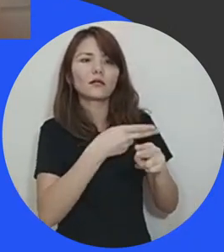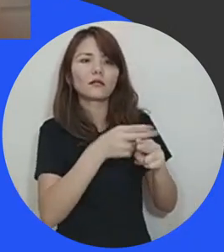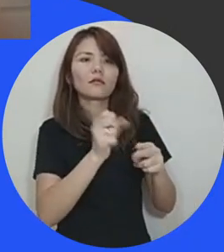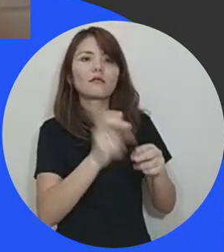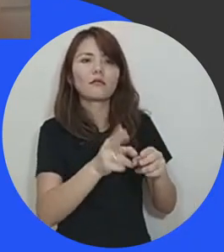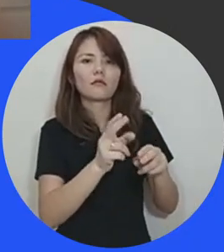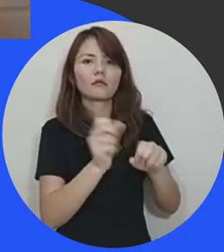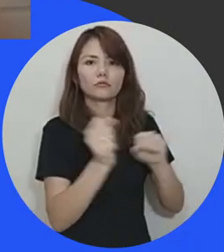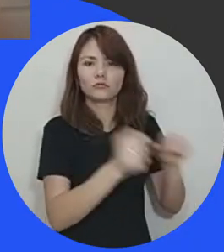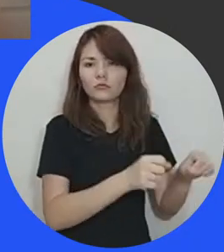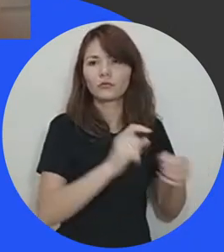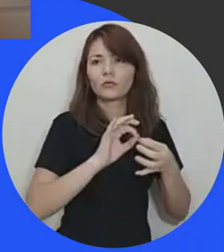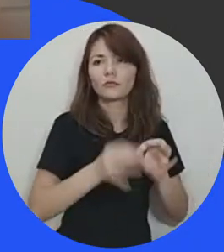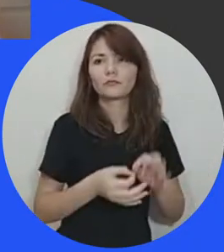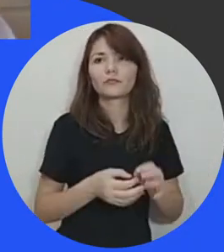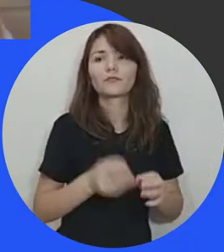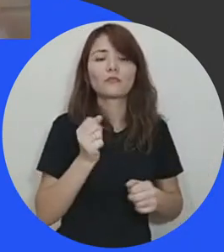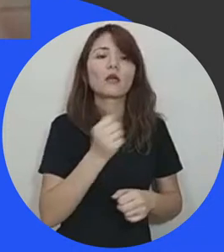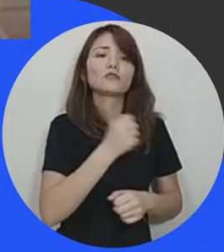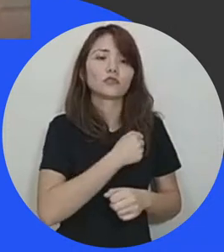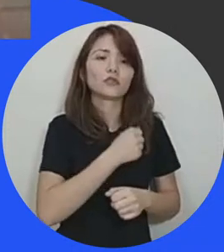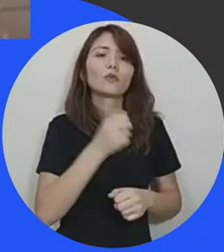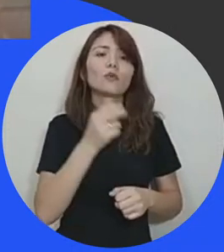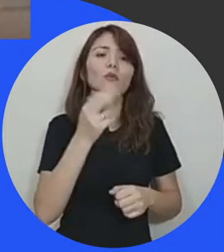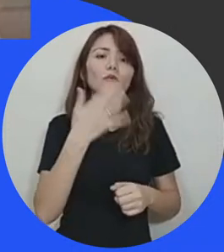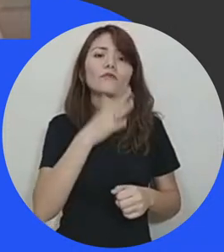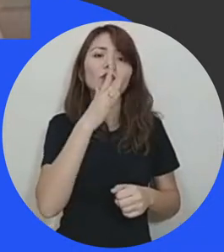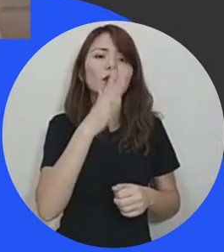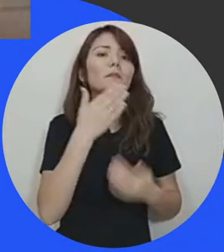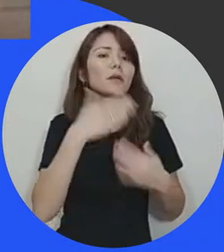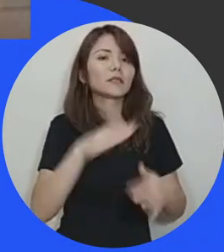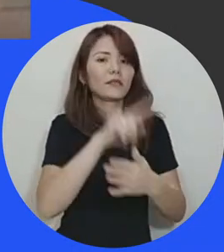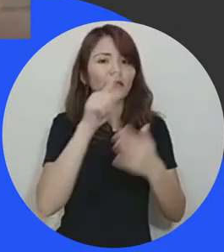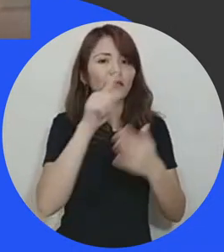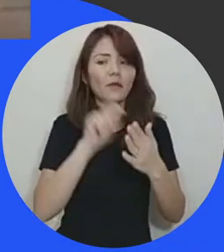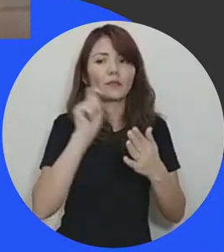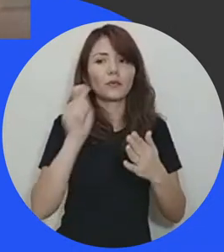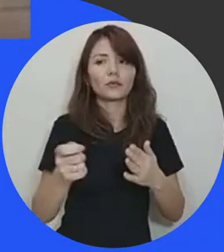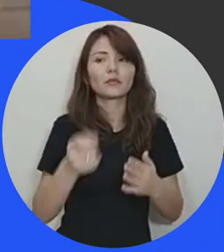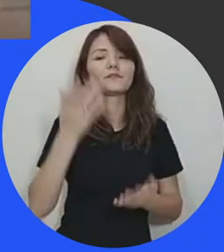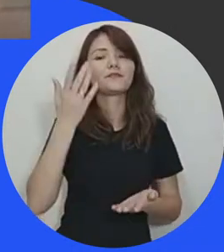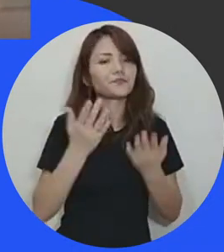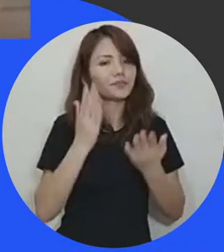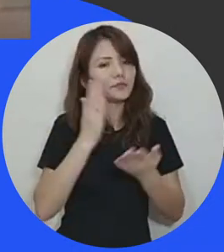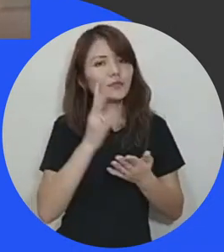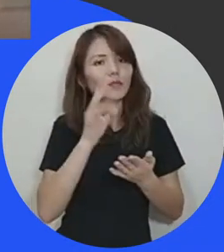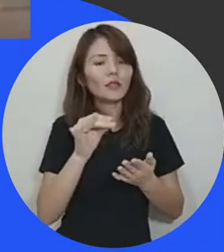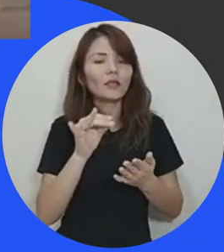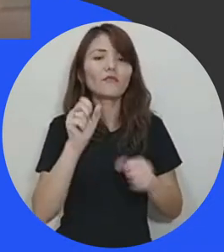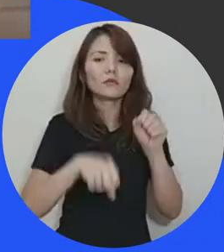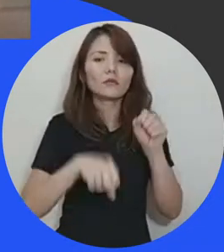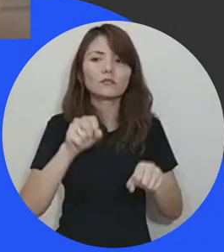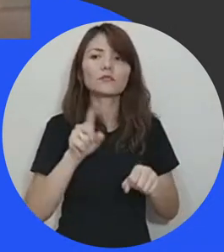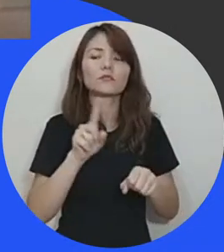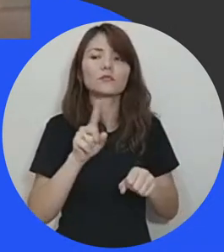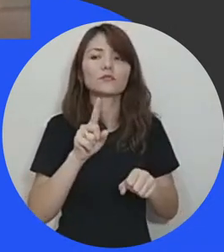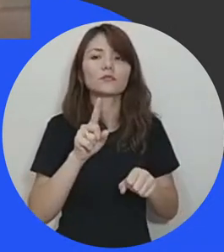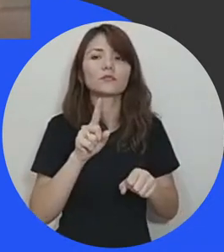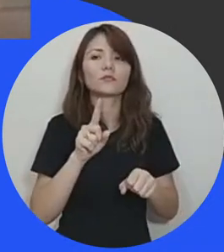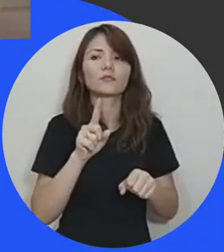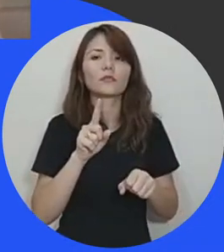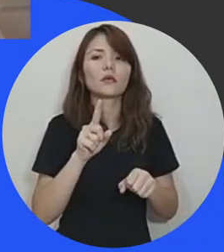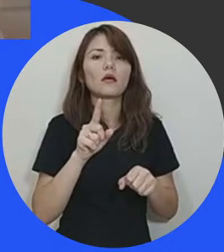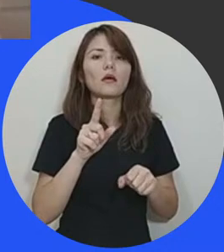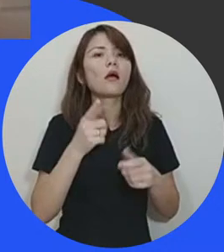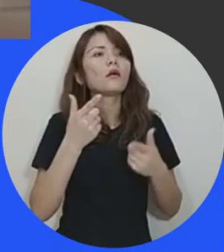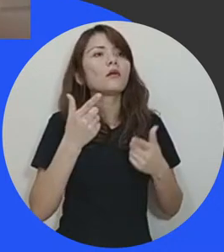Unfortunately, it's time for my last question. Is there a way to predict where and then the next pandemic hits